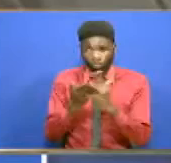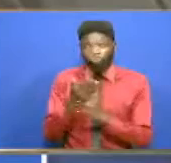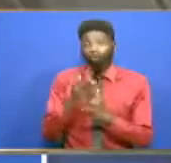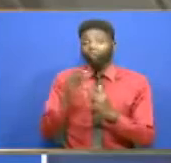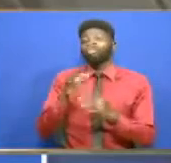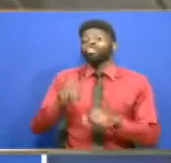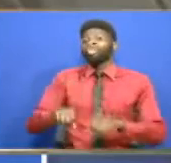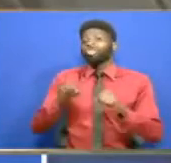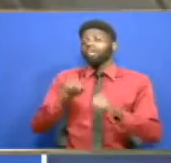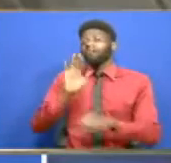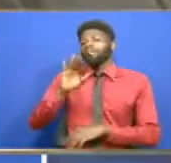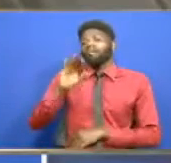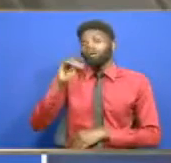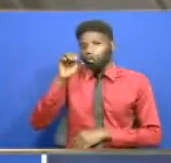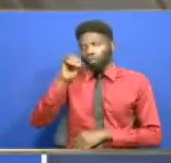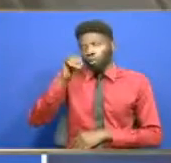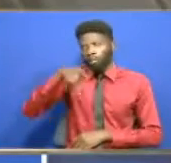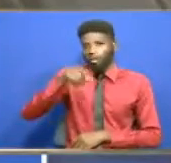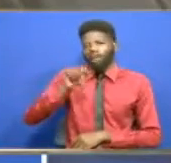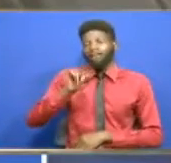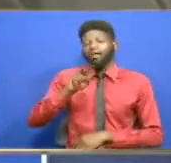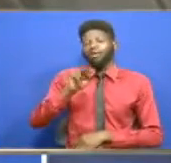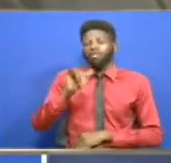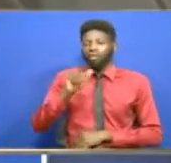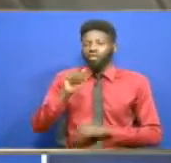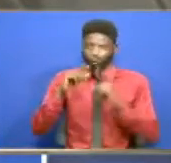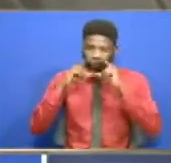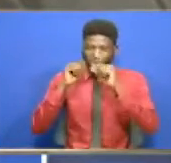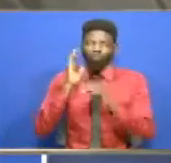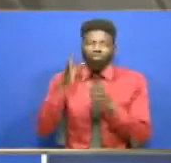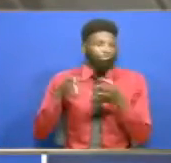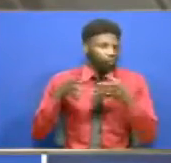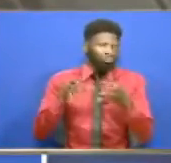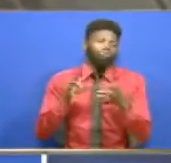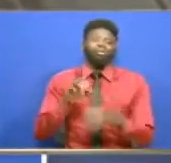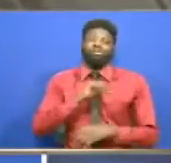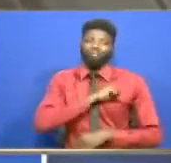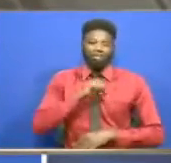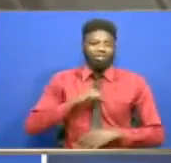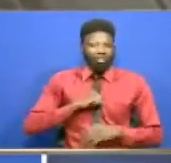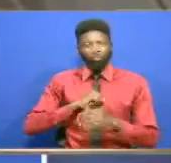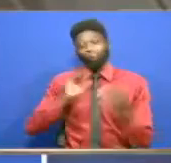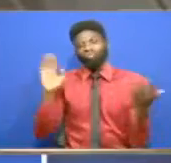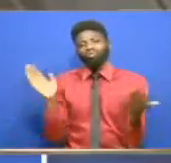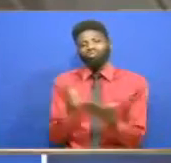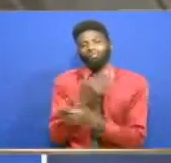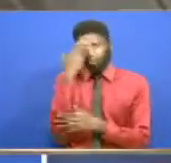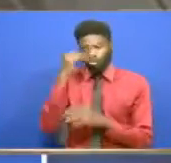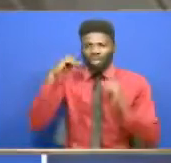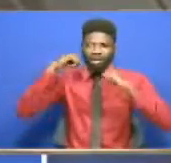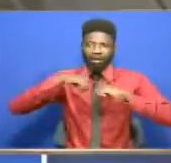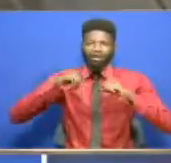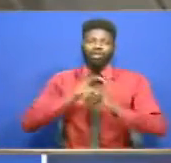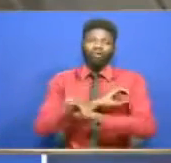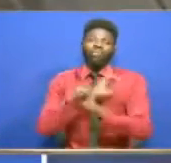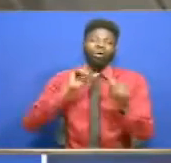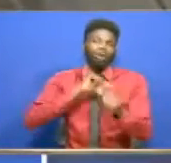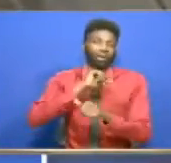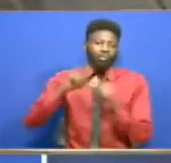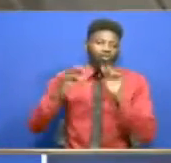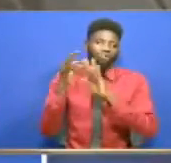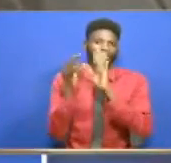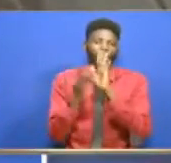kushinikiza kuvunjwa kwa bunge la seneti kwa kushindwa kukabiliana kuhusu mfumo wa ugavi wa shilingi